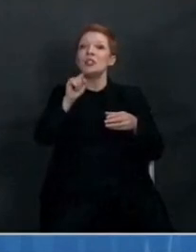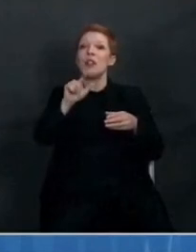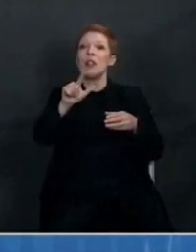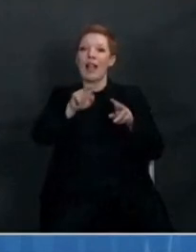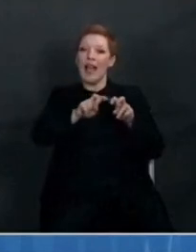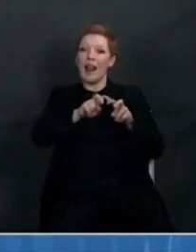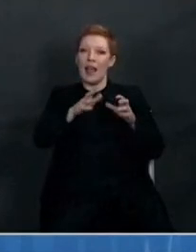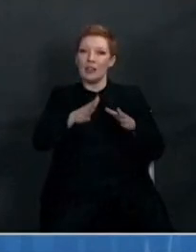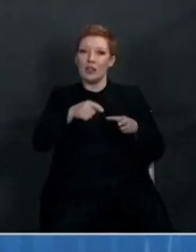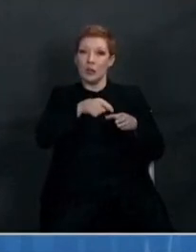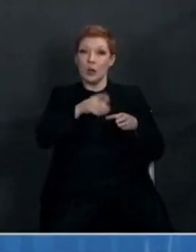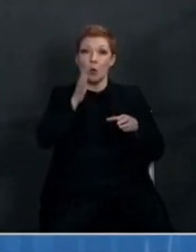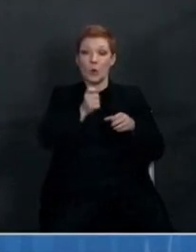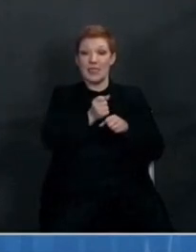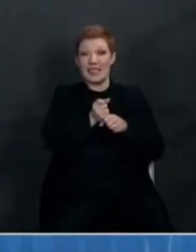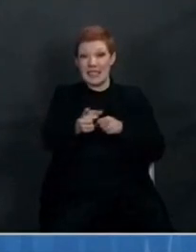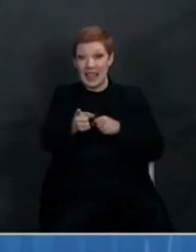about 15 minutes.